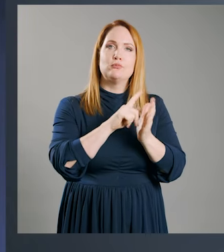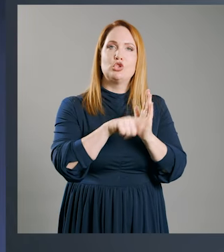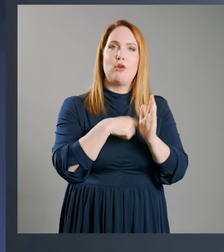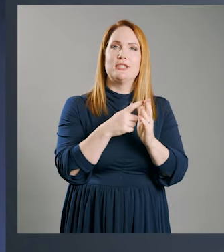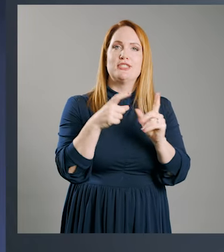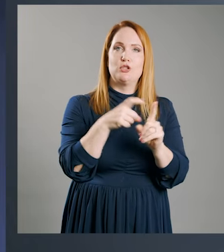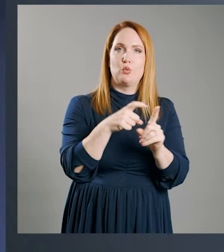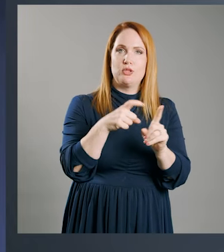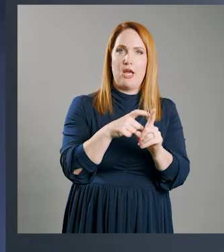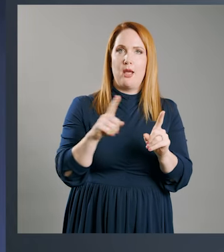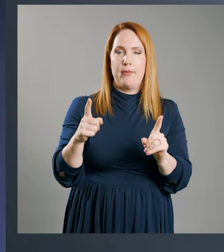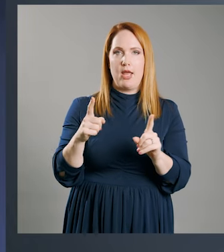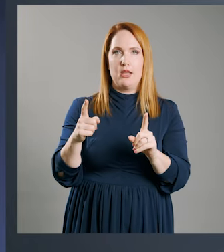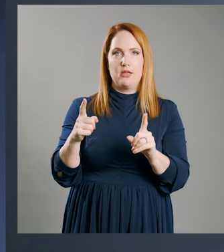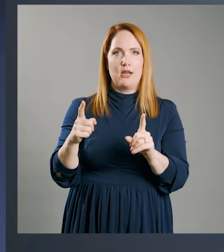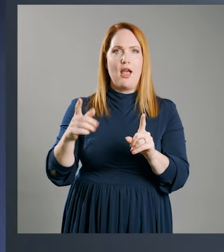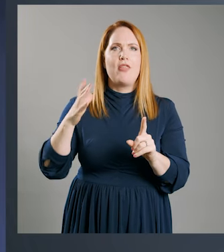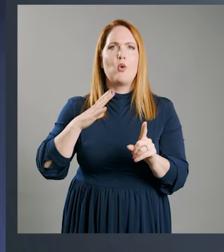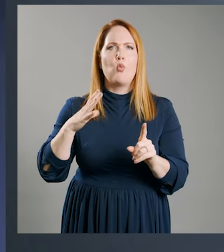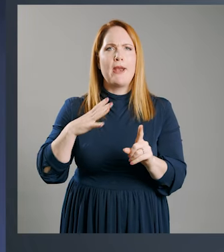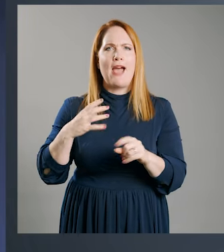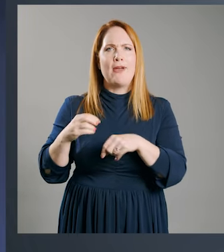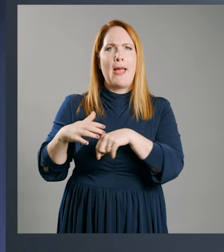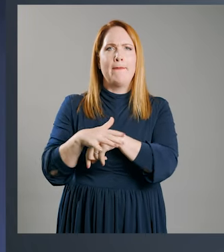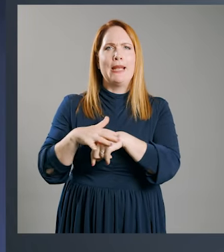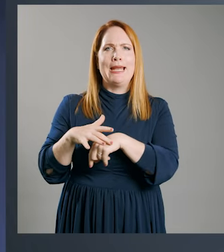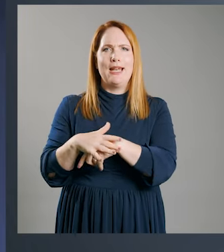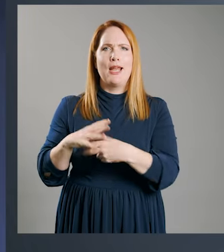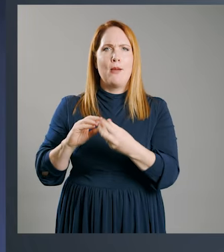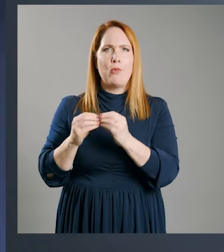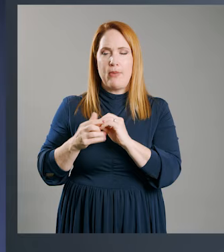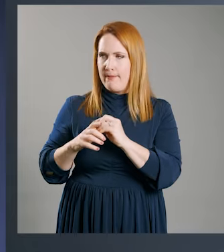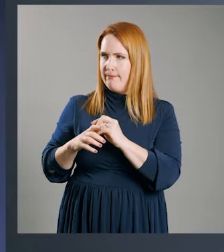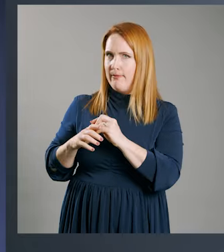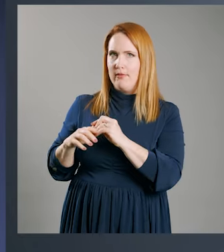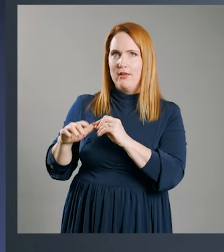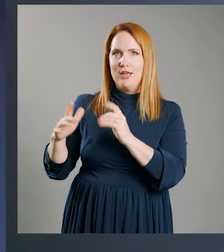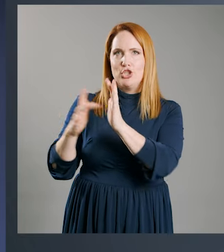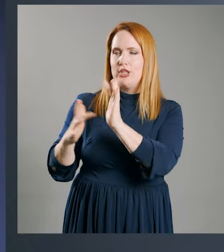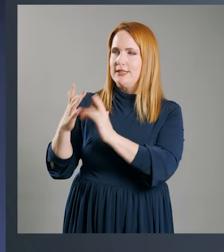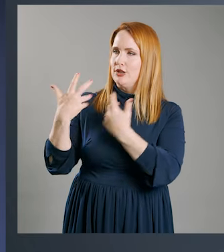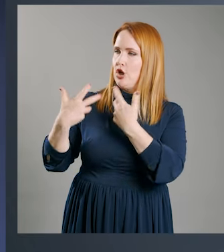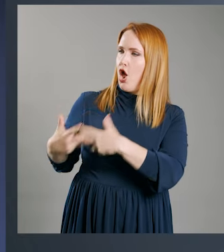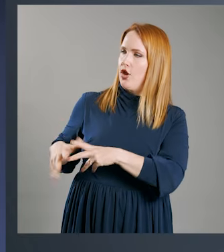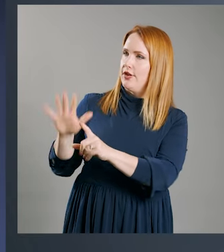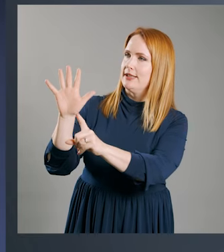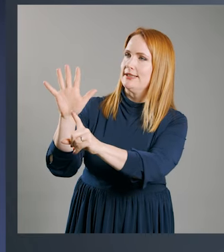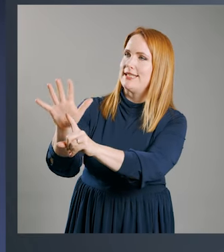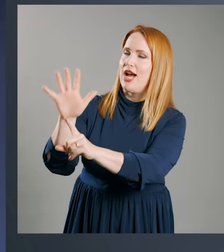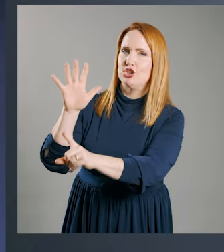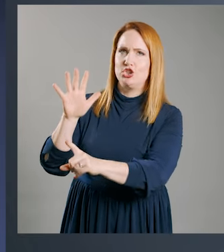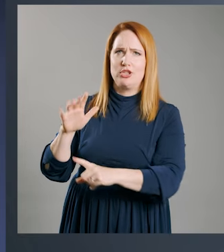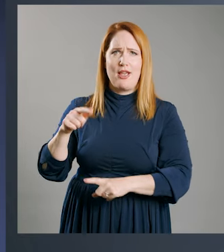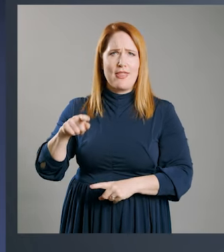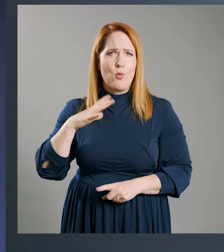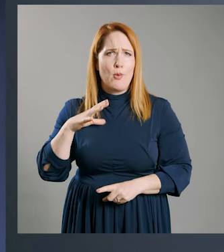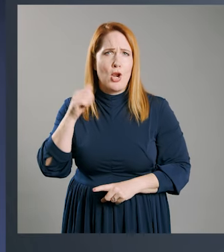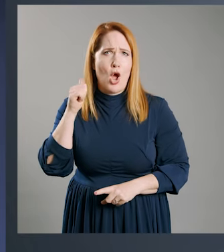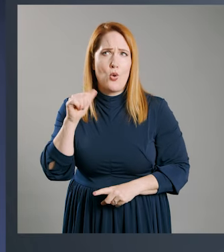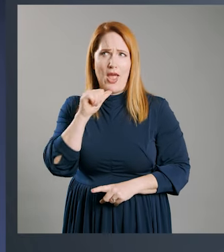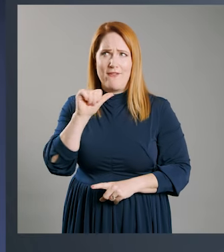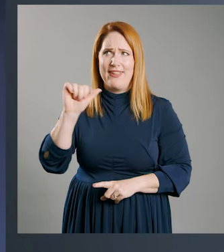daughter. And that's when the woman with the issue of bleeding came and touched his cloak. This woman had faith. She knew that if